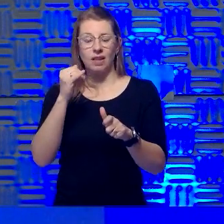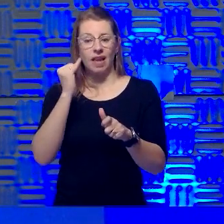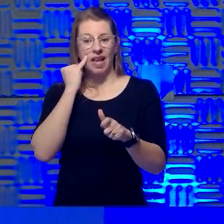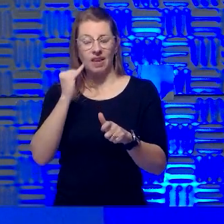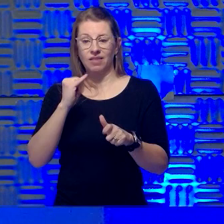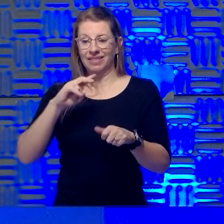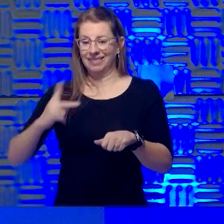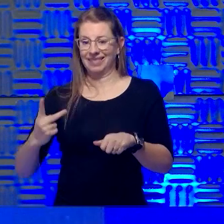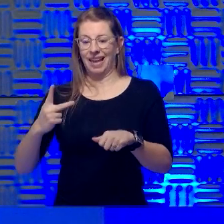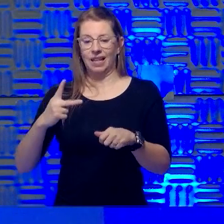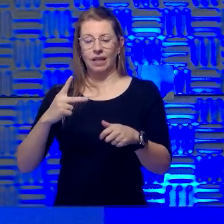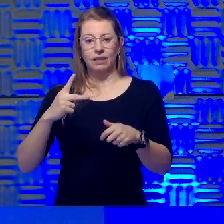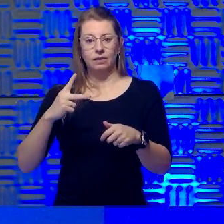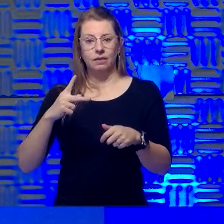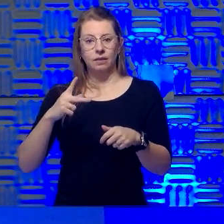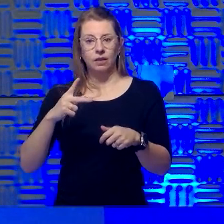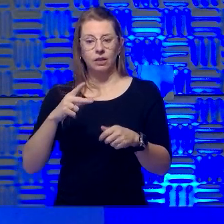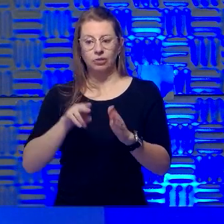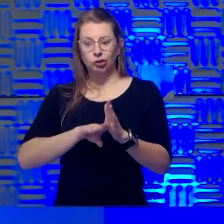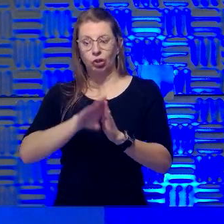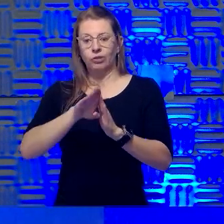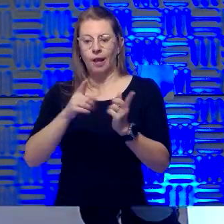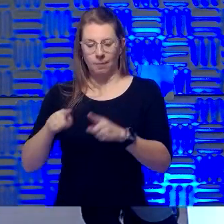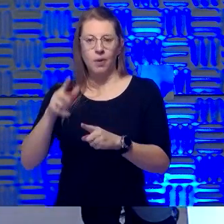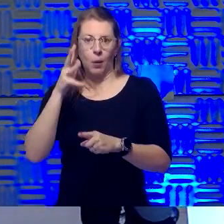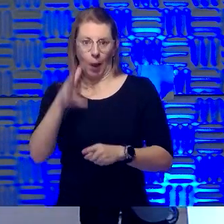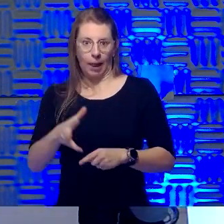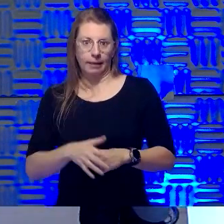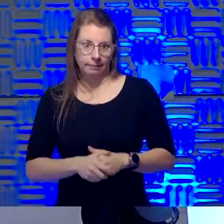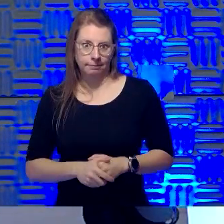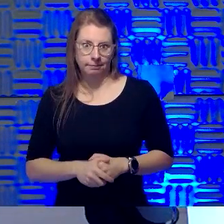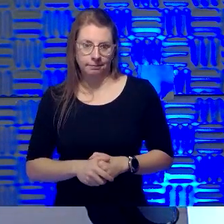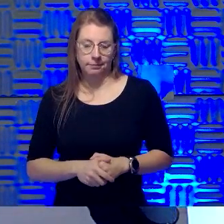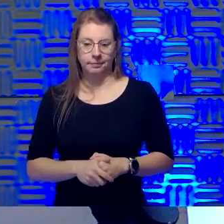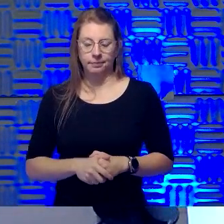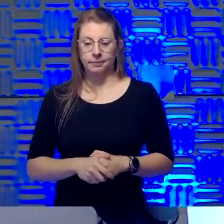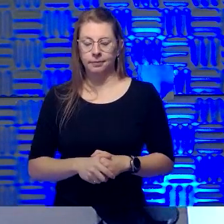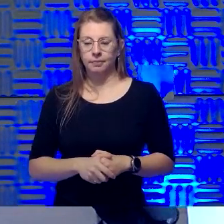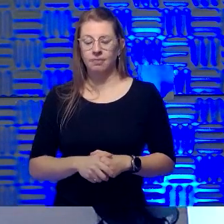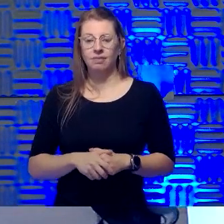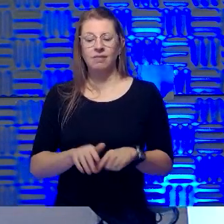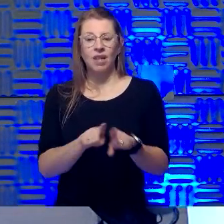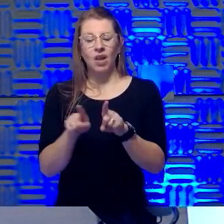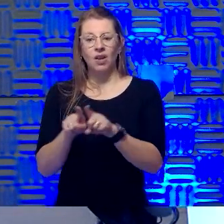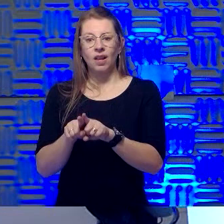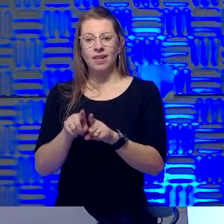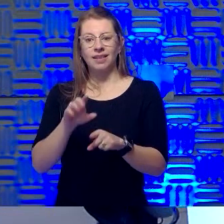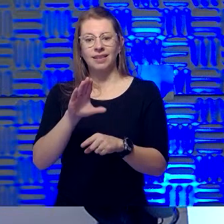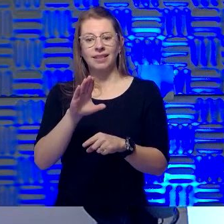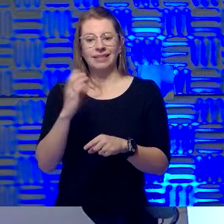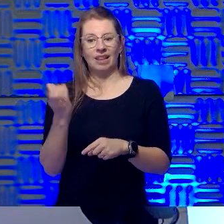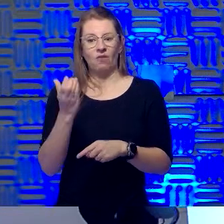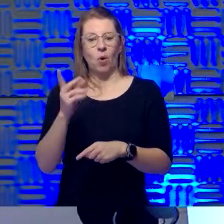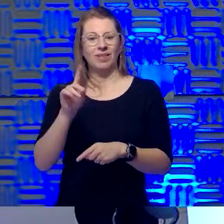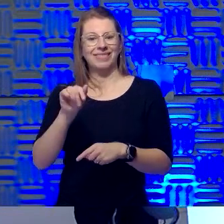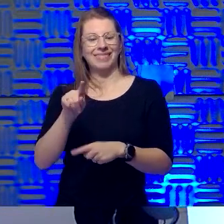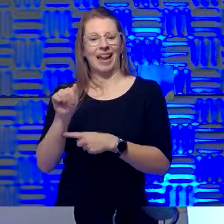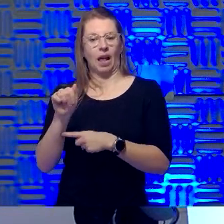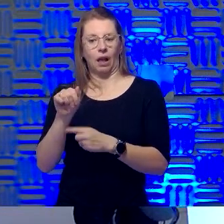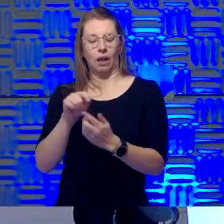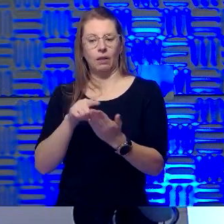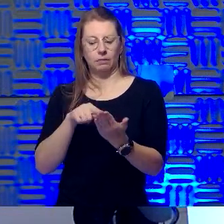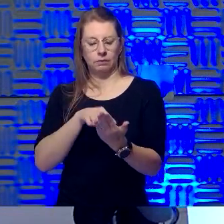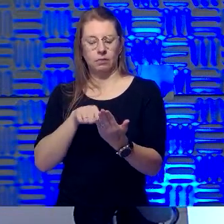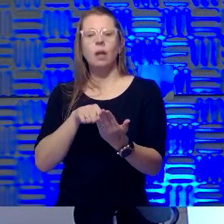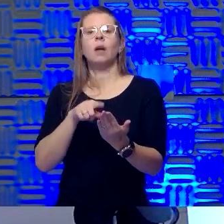to occur or a surge to occur. So absolutely. And I would also offer that we're already seeing cell phone data that suggests that people are